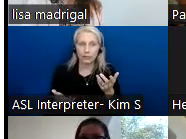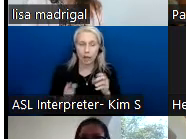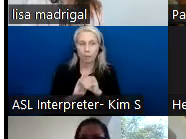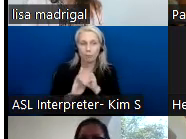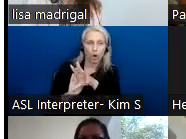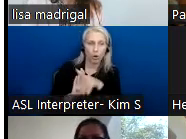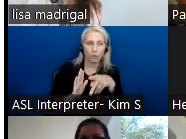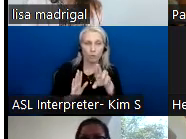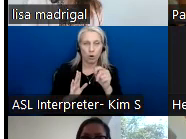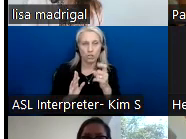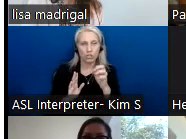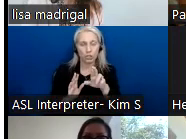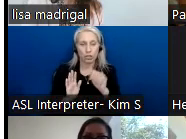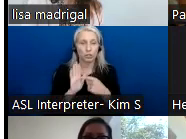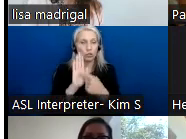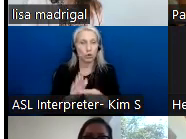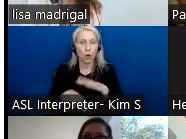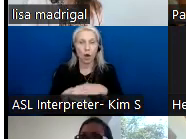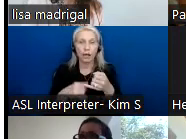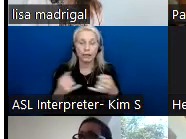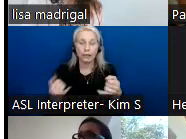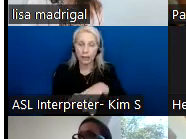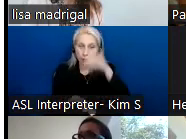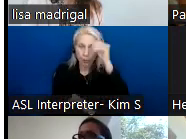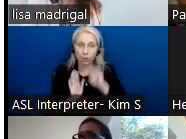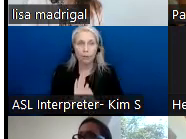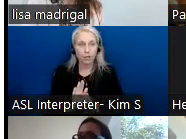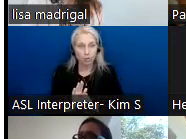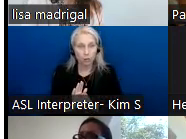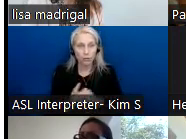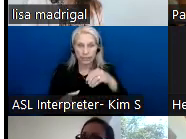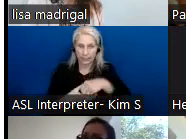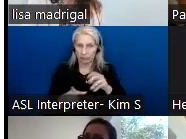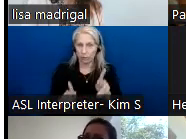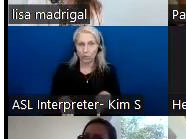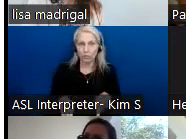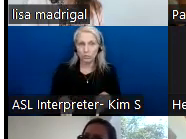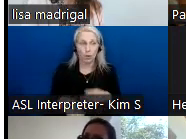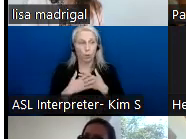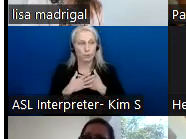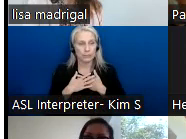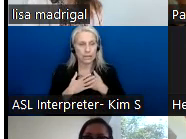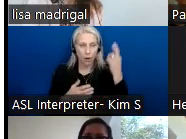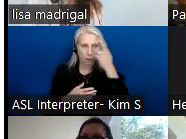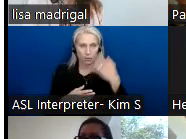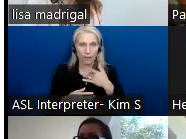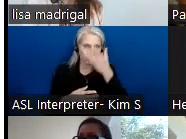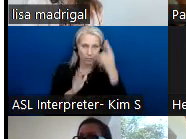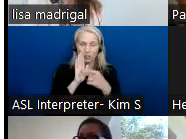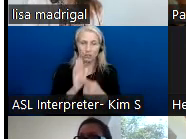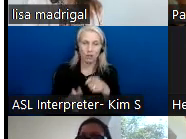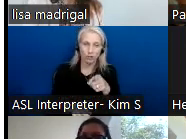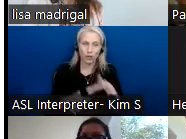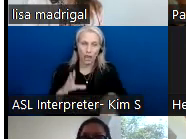be used to show the online learning module in person. Oops, I just realized I forgot to show you the Add a